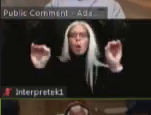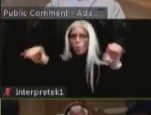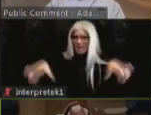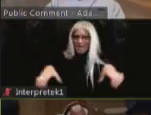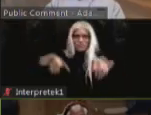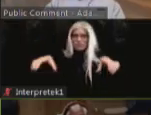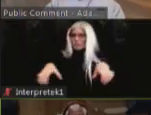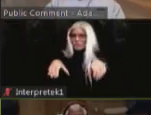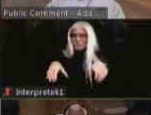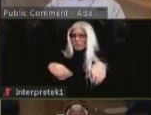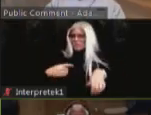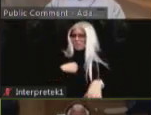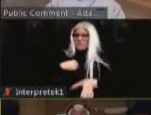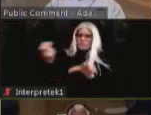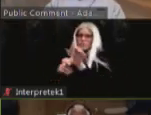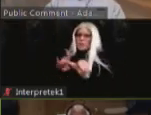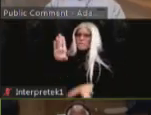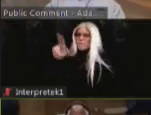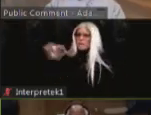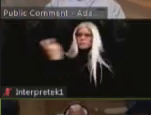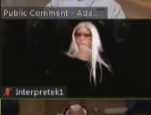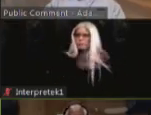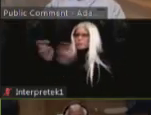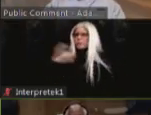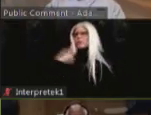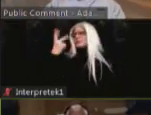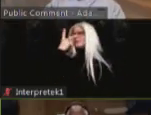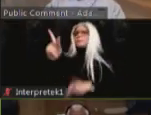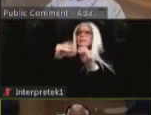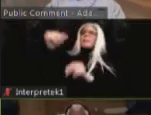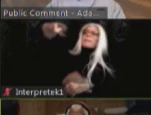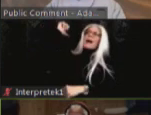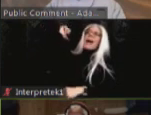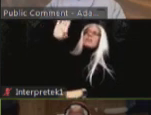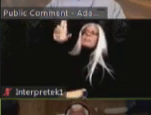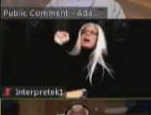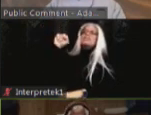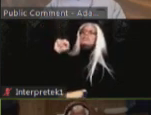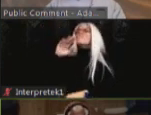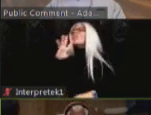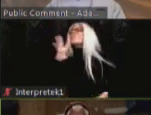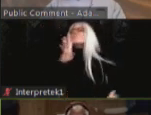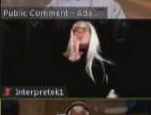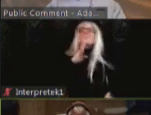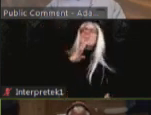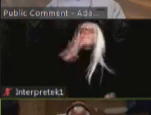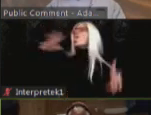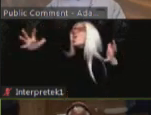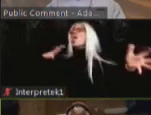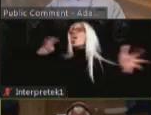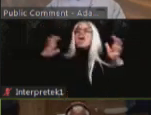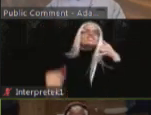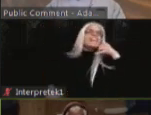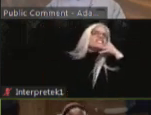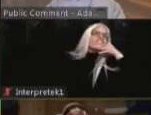bus and seen somebody in the back of the bus talking loudly, laughing on their phone with